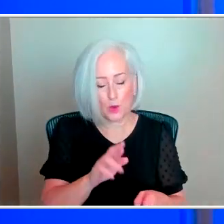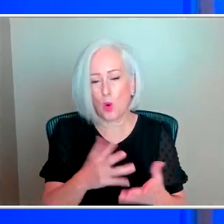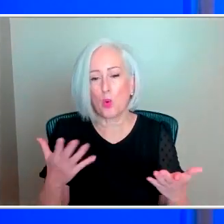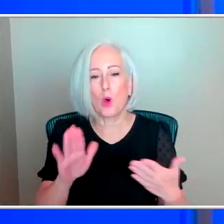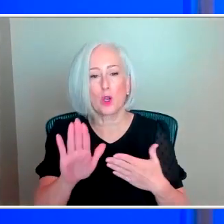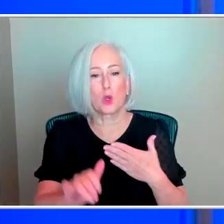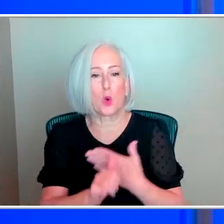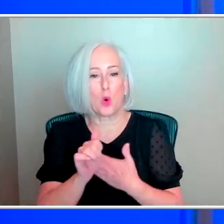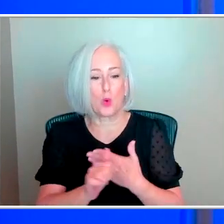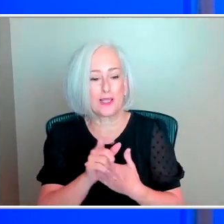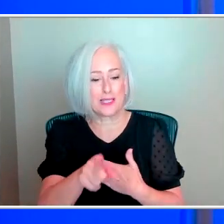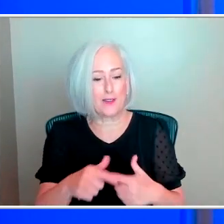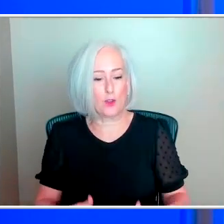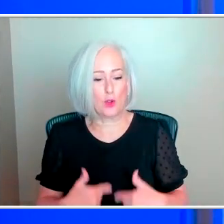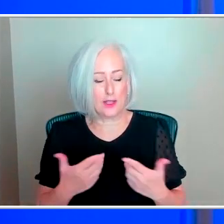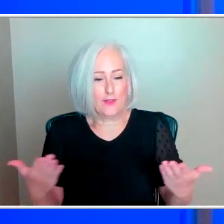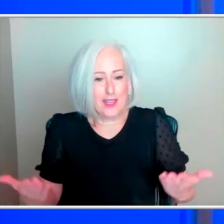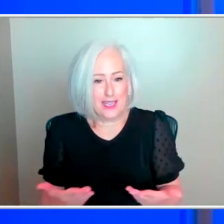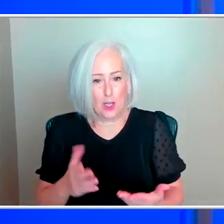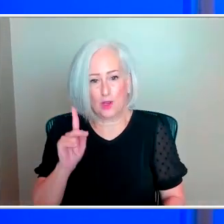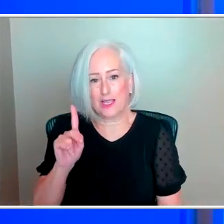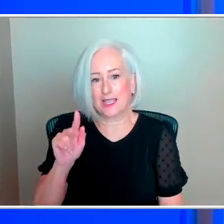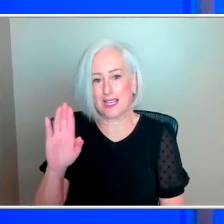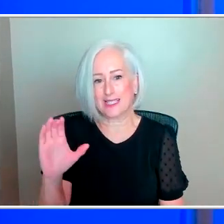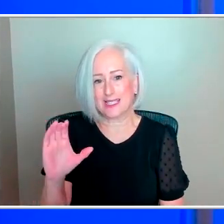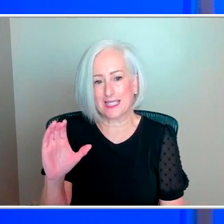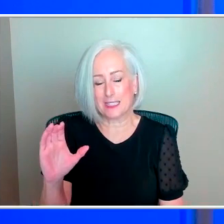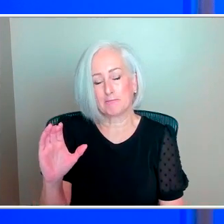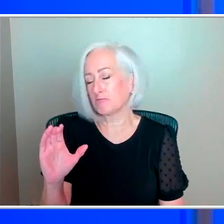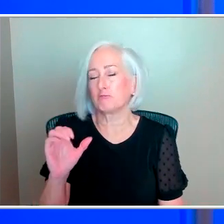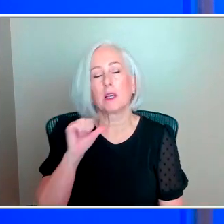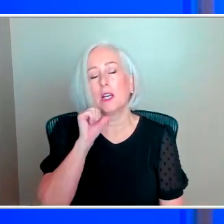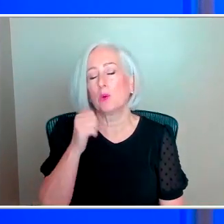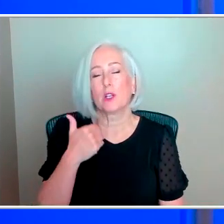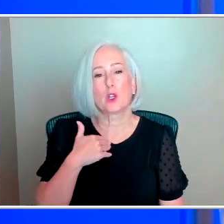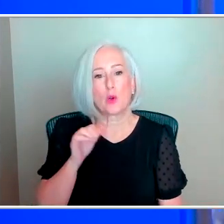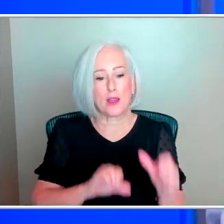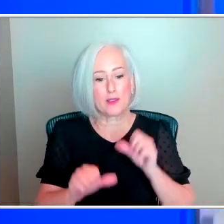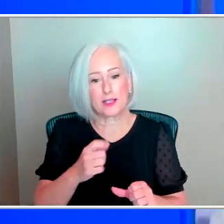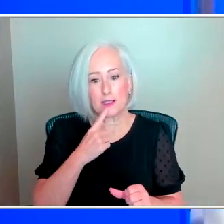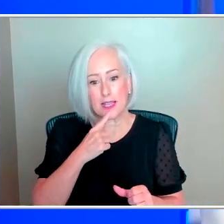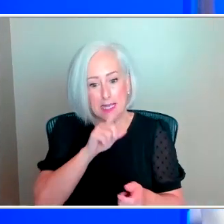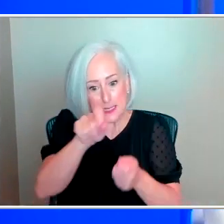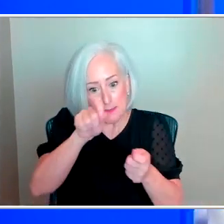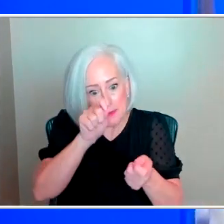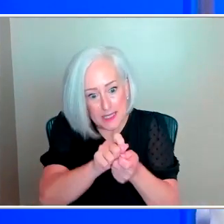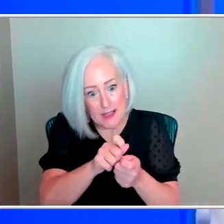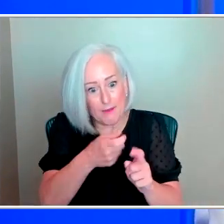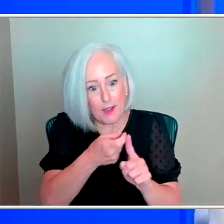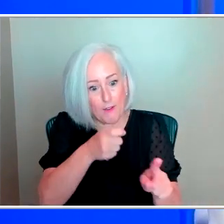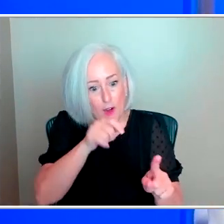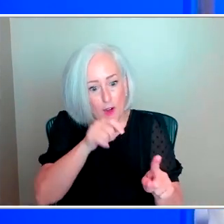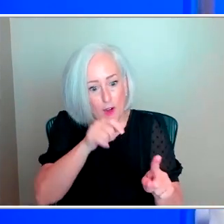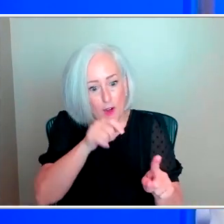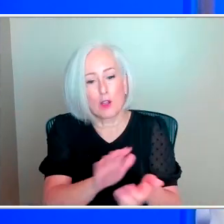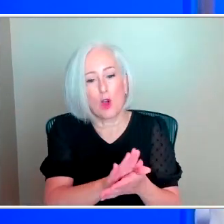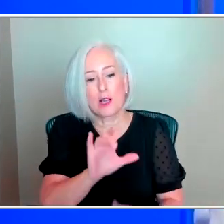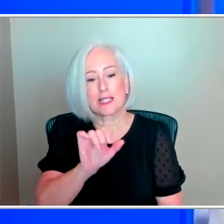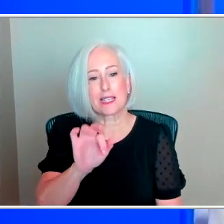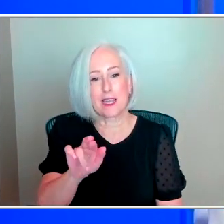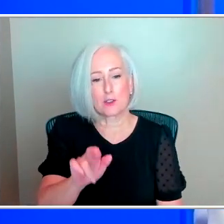you live in Kansas City all your life. We don't have the science there to say, yes, it comes from that. And remember, we did a lung cancer